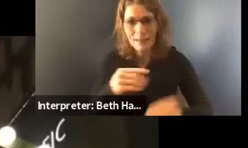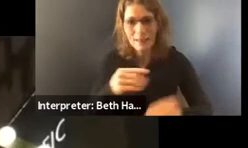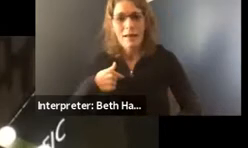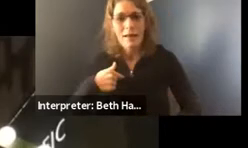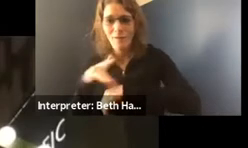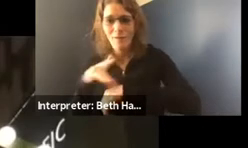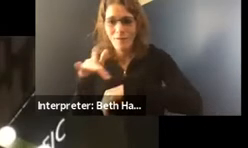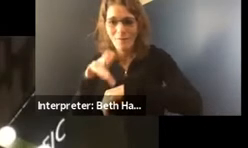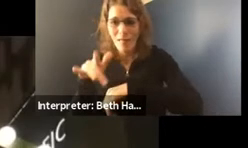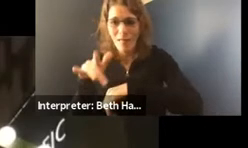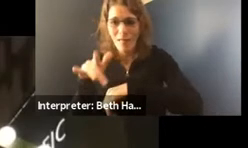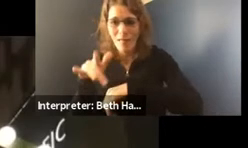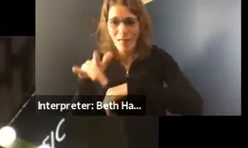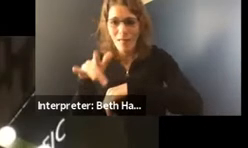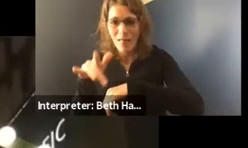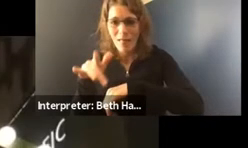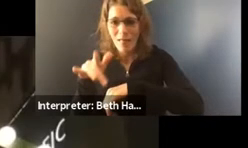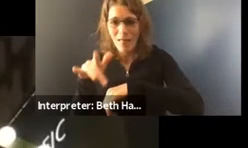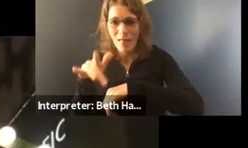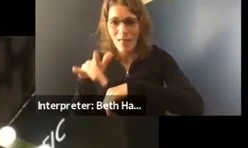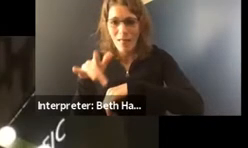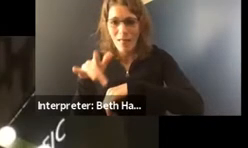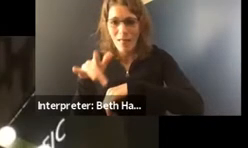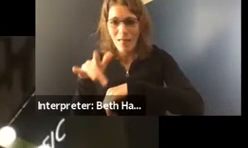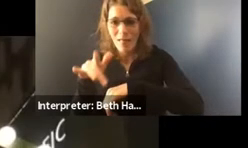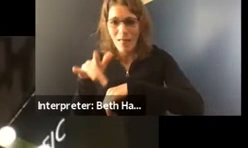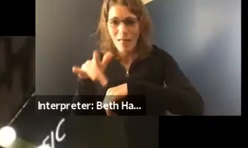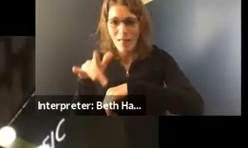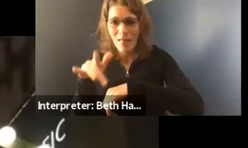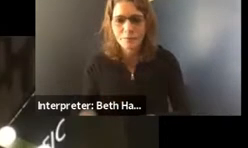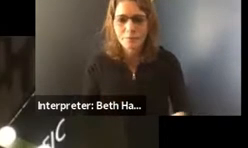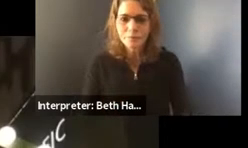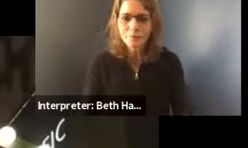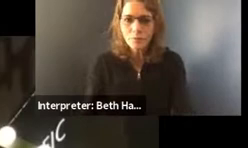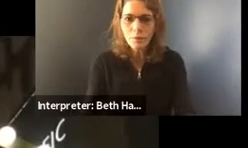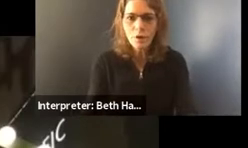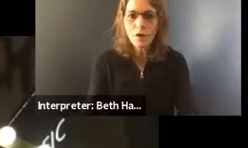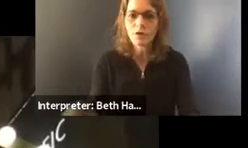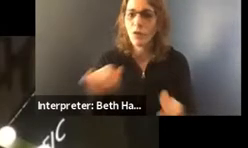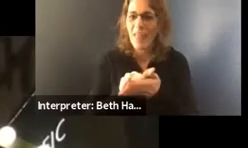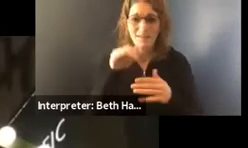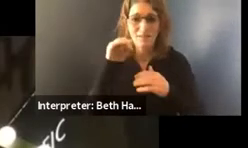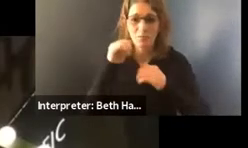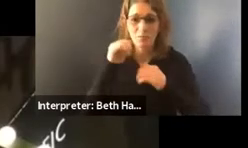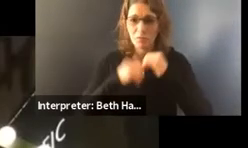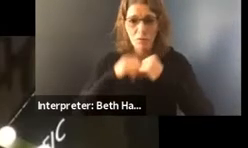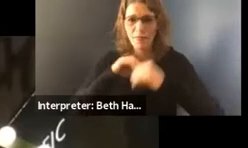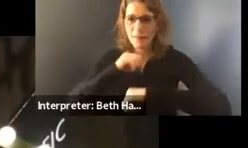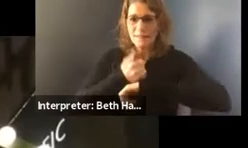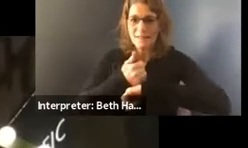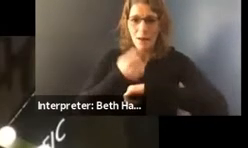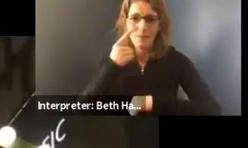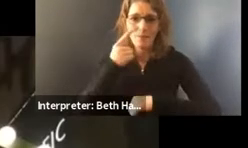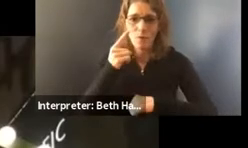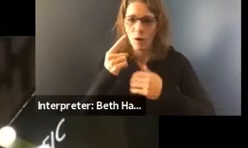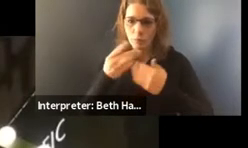one. So that's the structure for all days. Along with